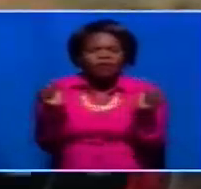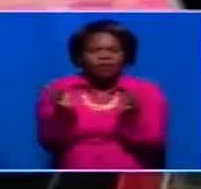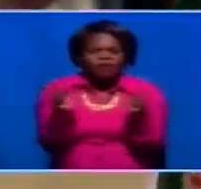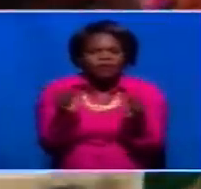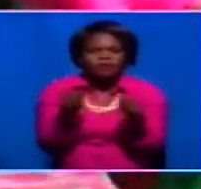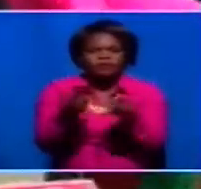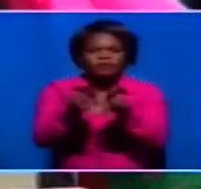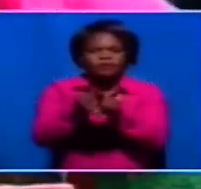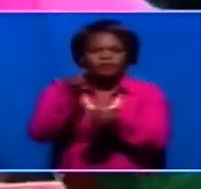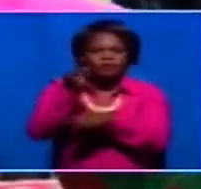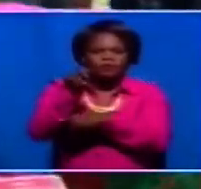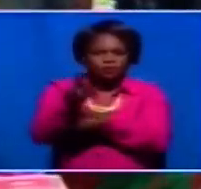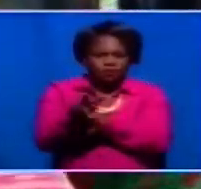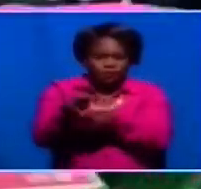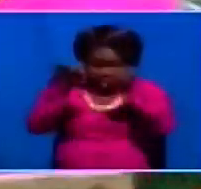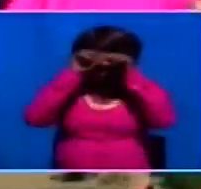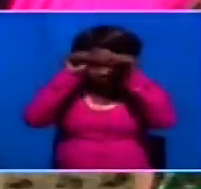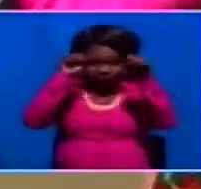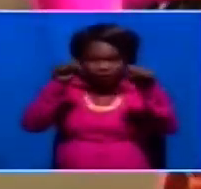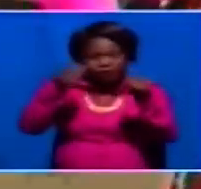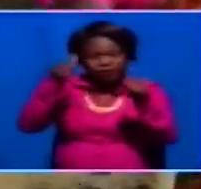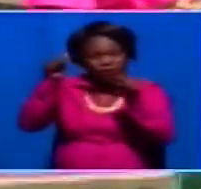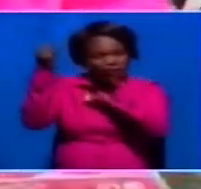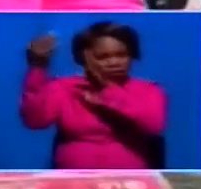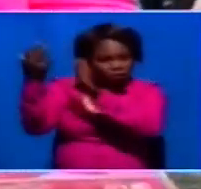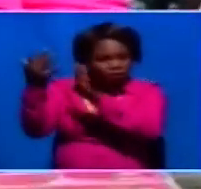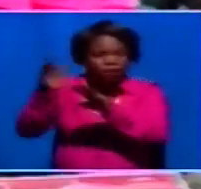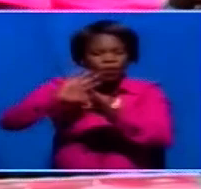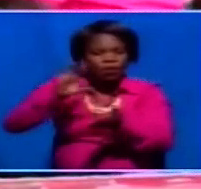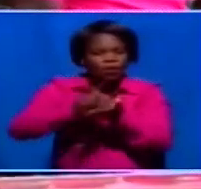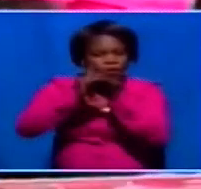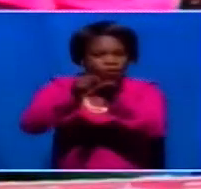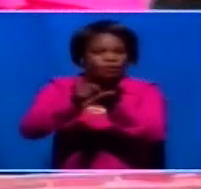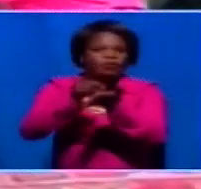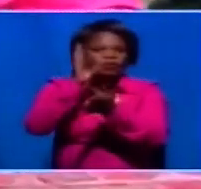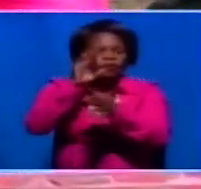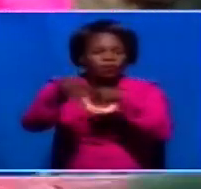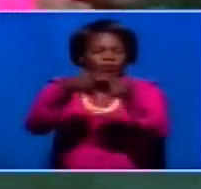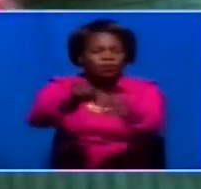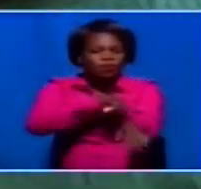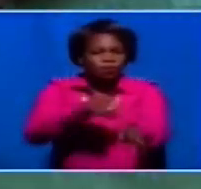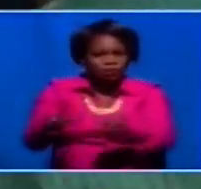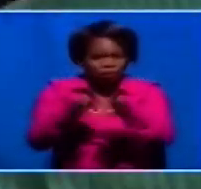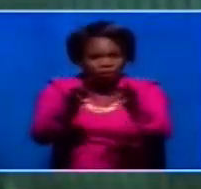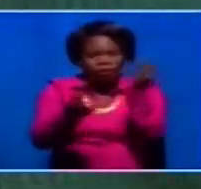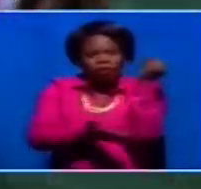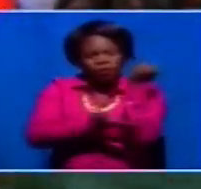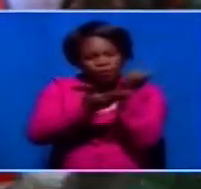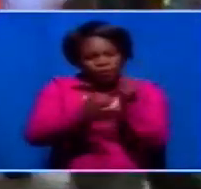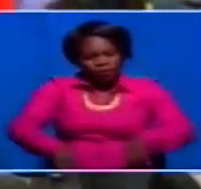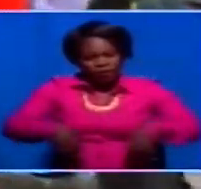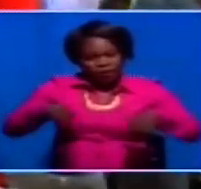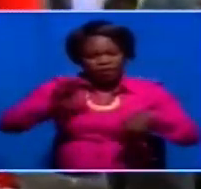sets. The president is hopeful that his donation will go a long way in improving the inmates' welfare.